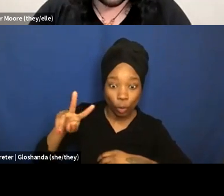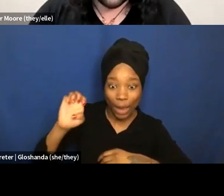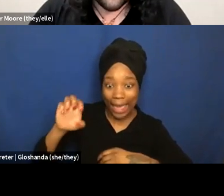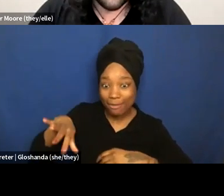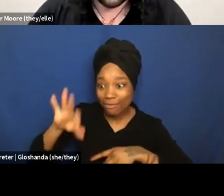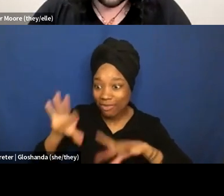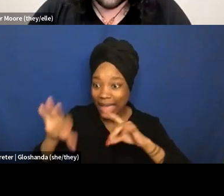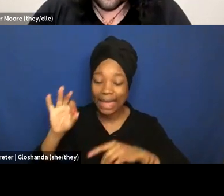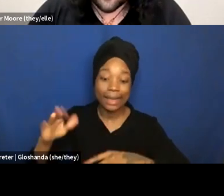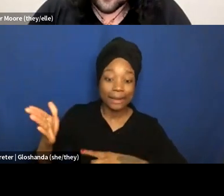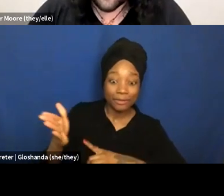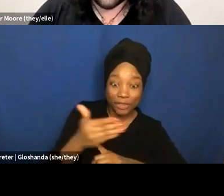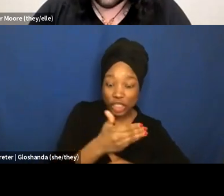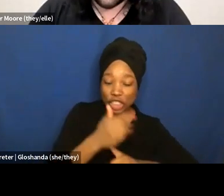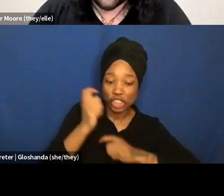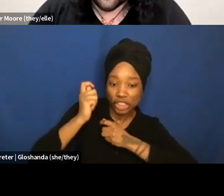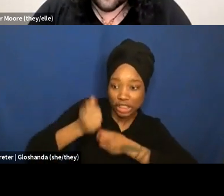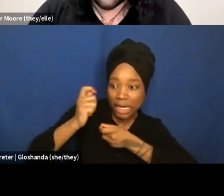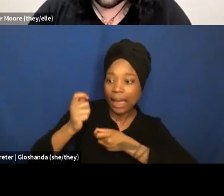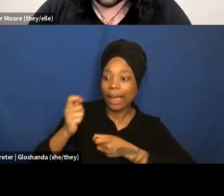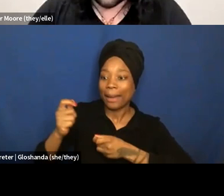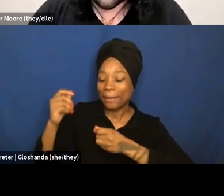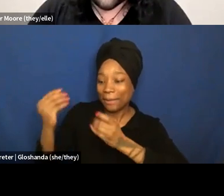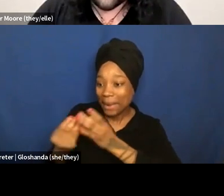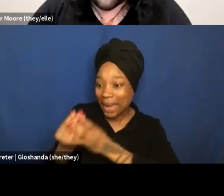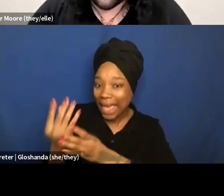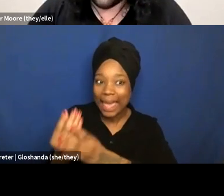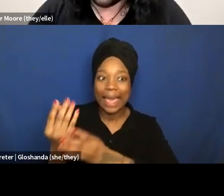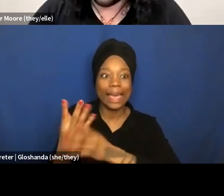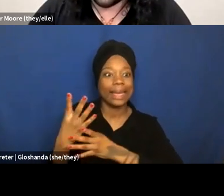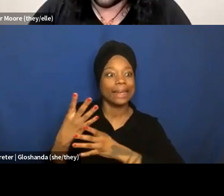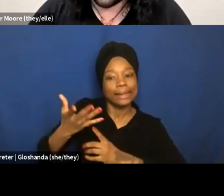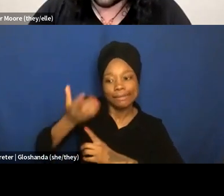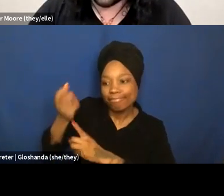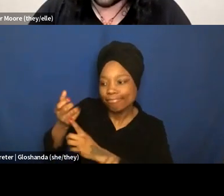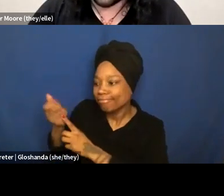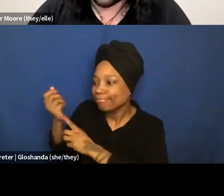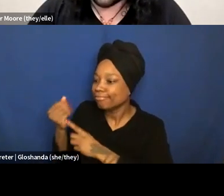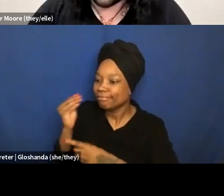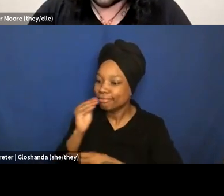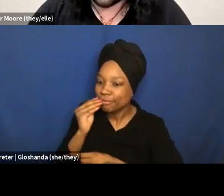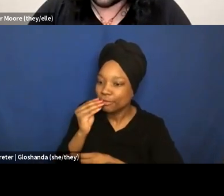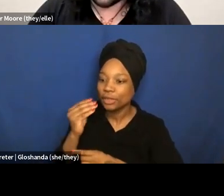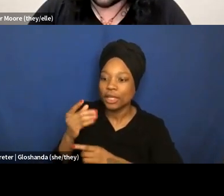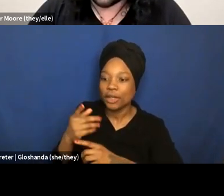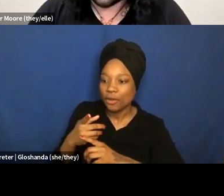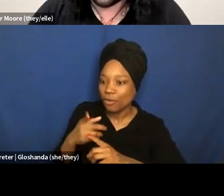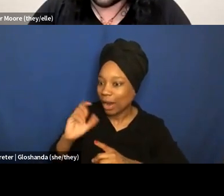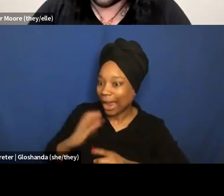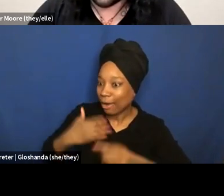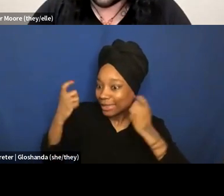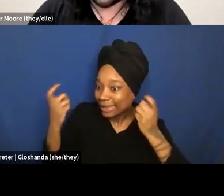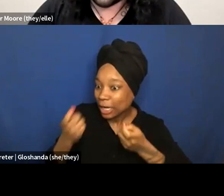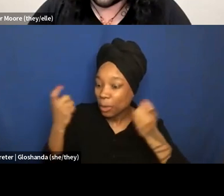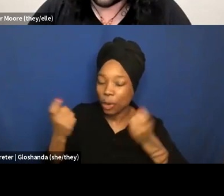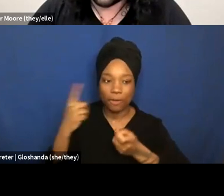we harvested for our ritual, for our holidays, for our ceremony, right, for folks who menstruate, for tracking